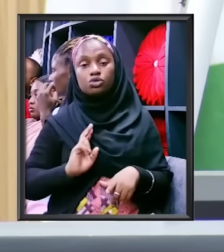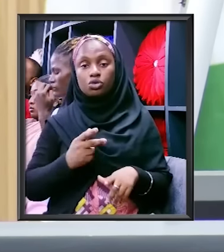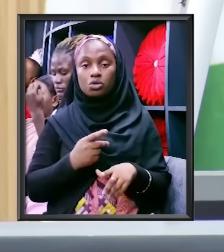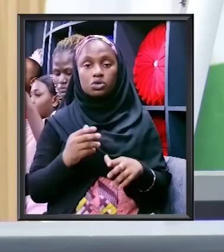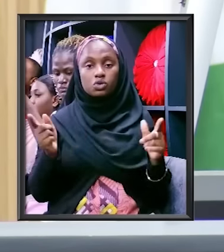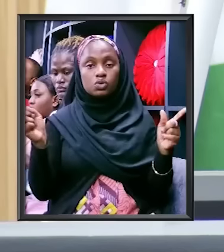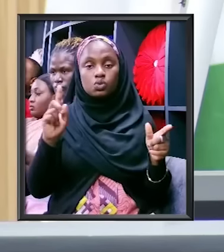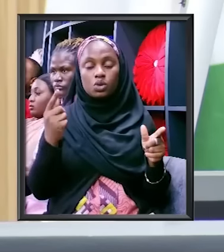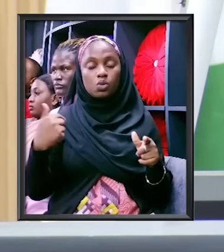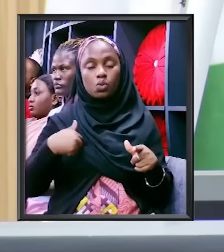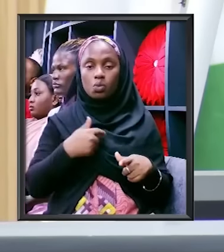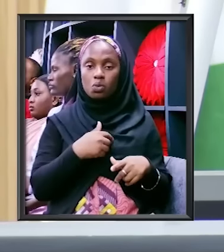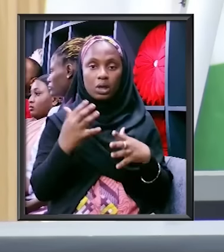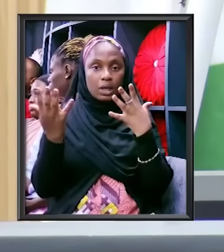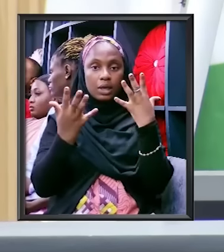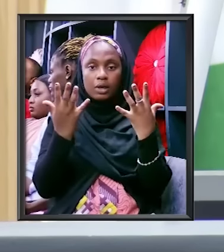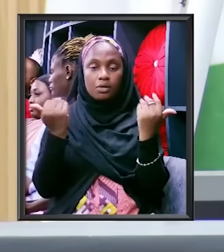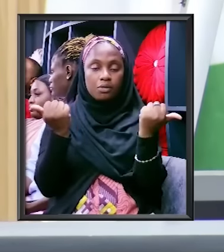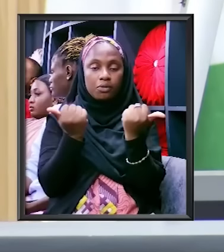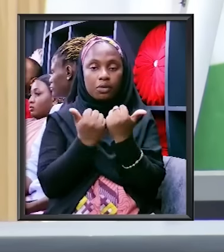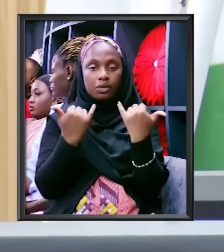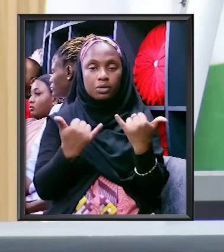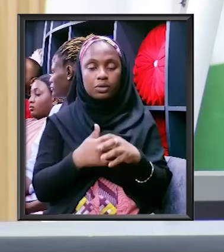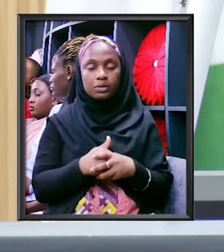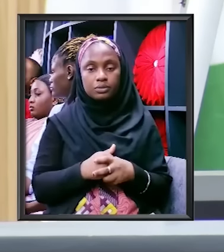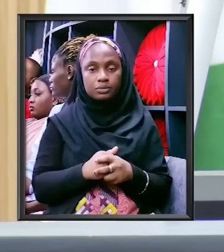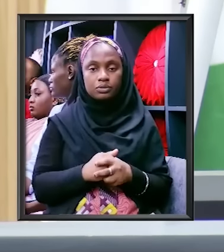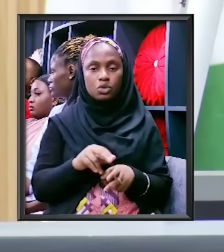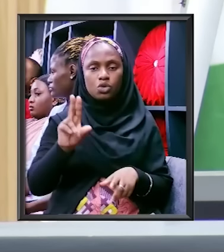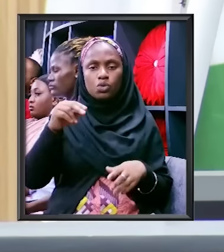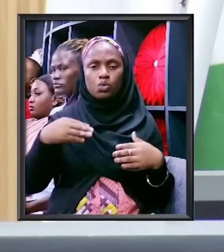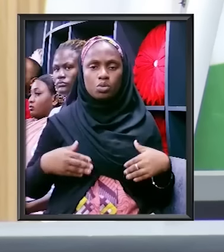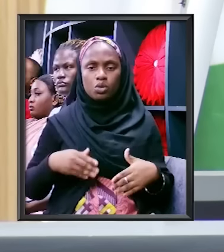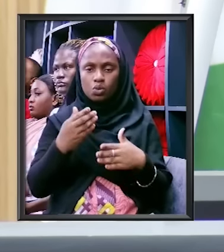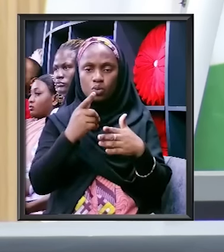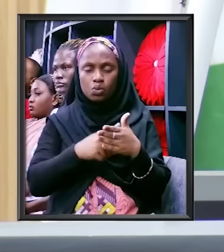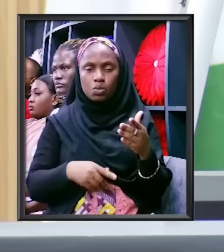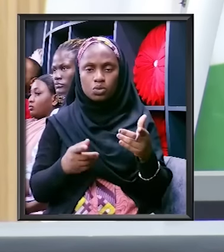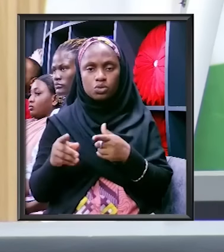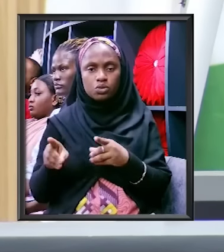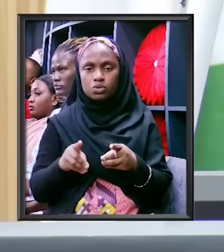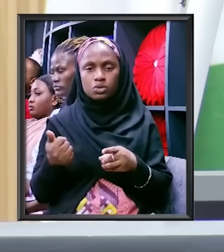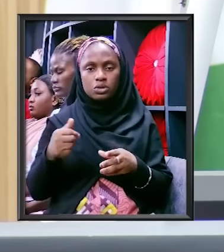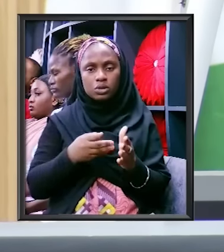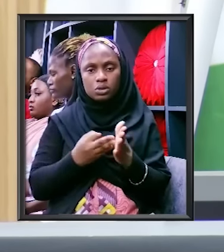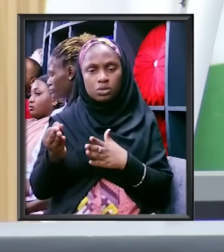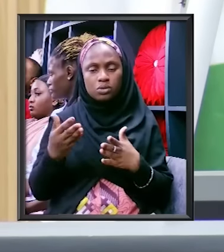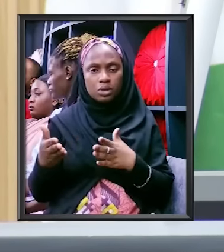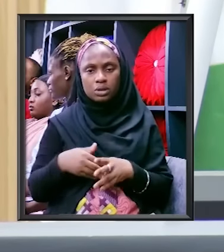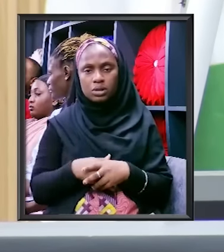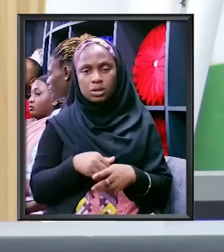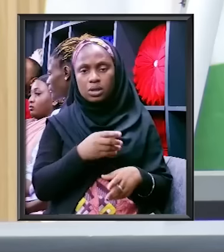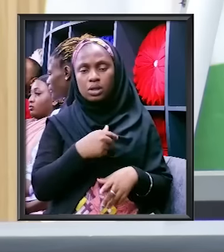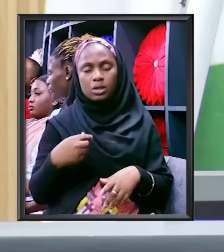intimidation for the text message. Nobody won't do the right thing, but we won't make Nigeria grow.